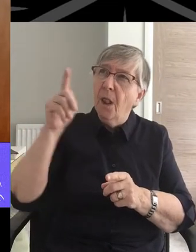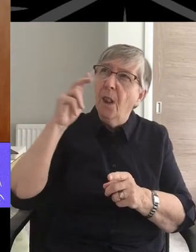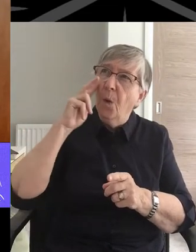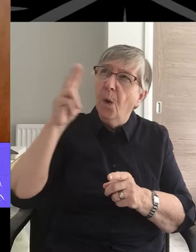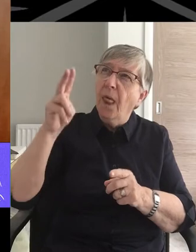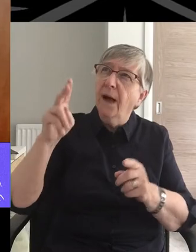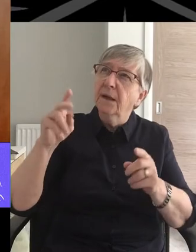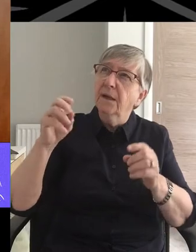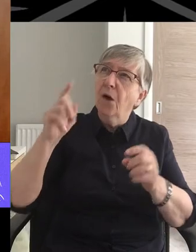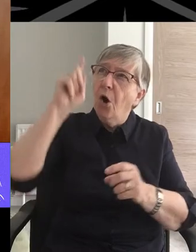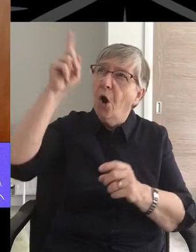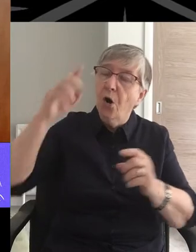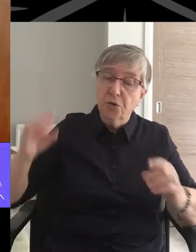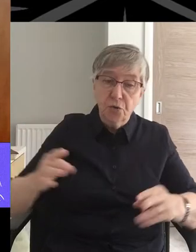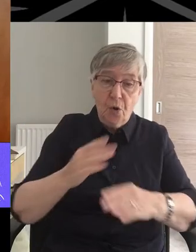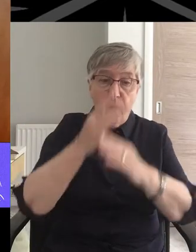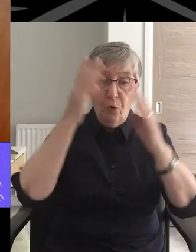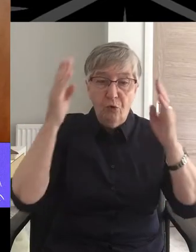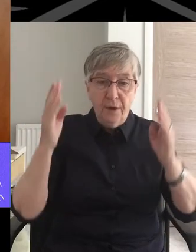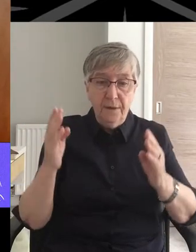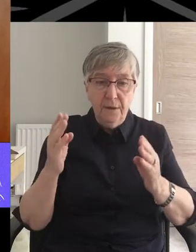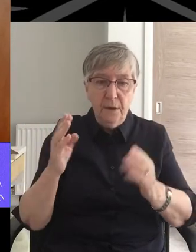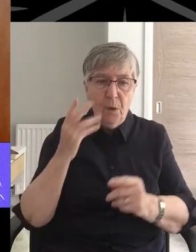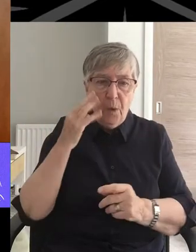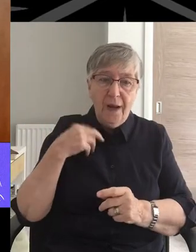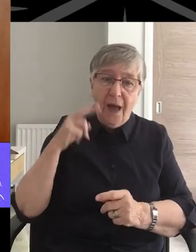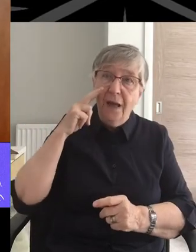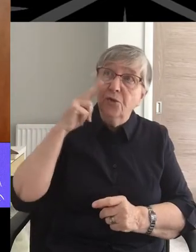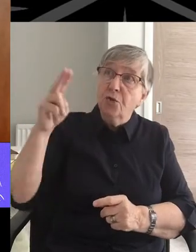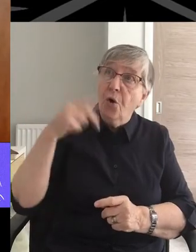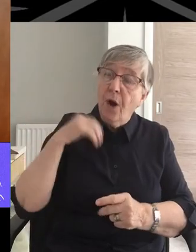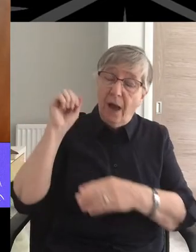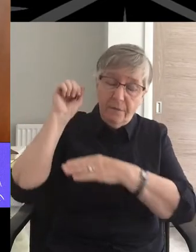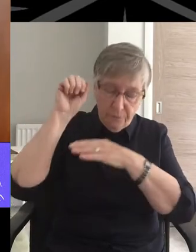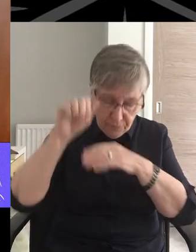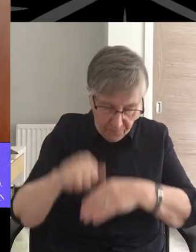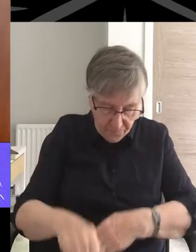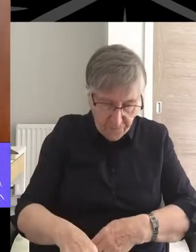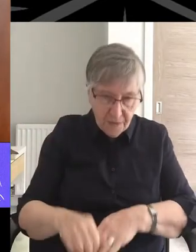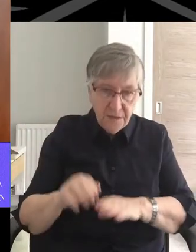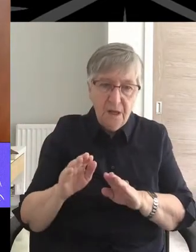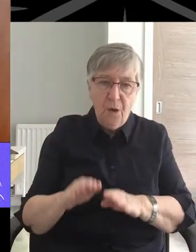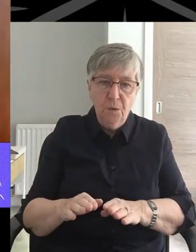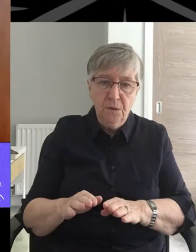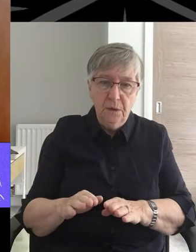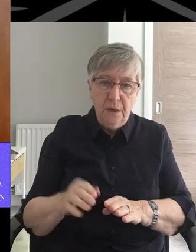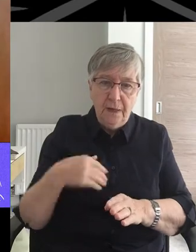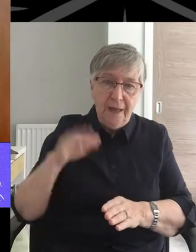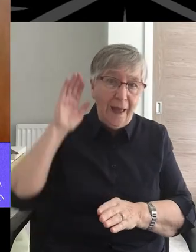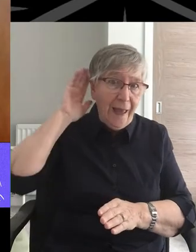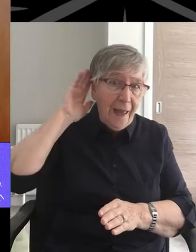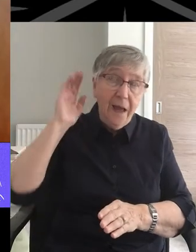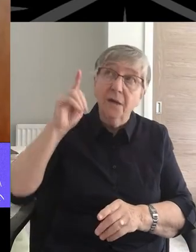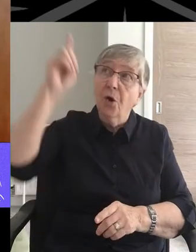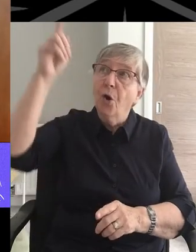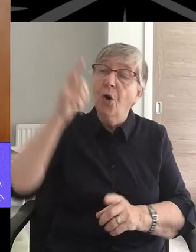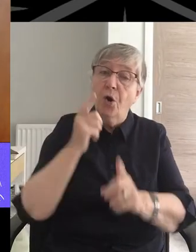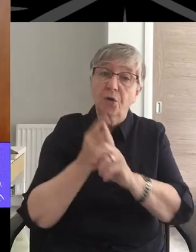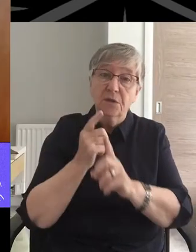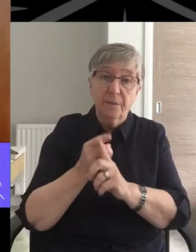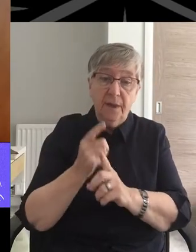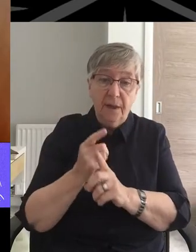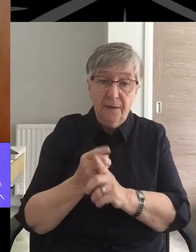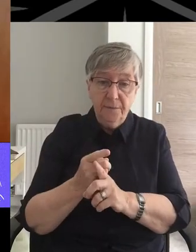the likeness of the glory of the Lord. When I saw it, I fell face down, and I heard the voice of